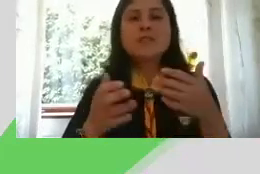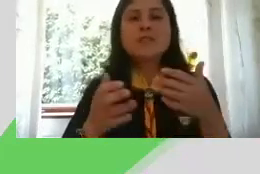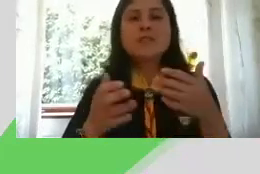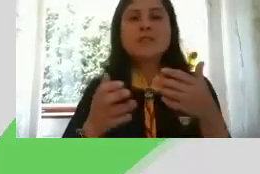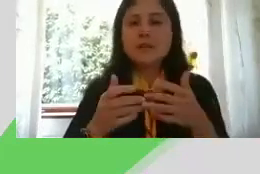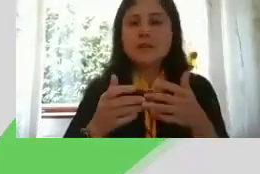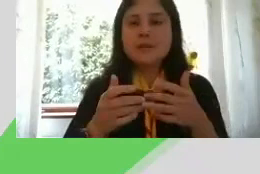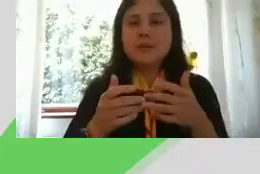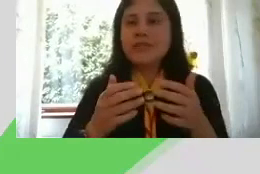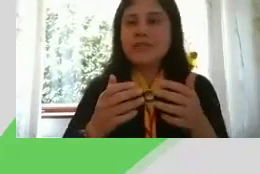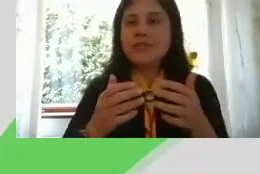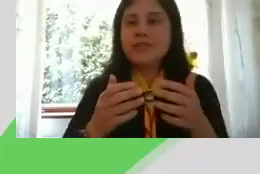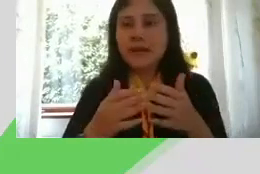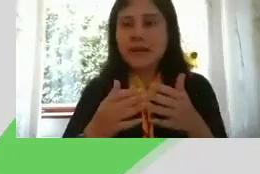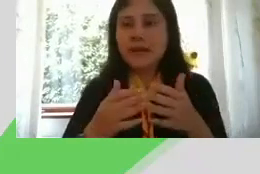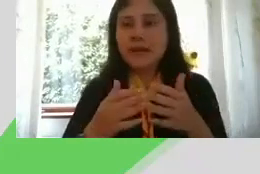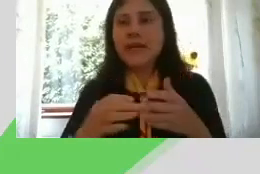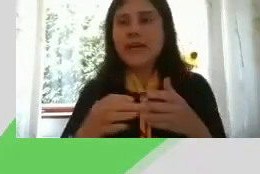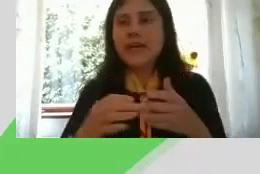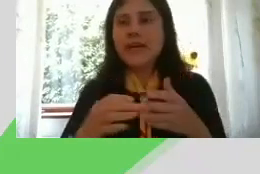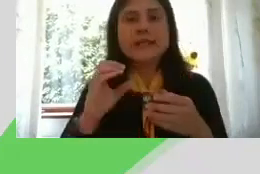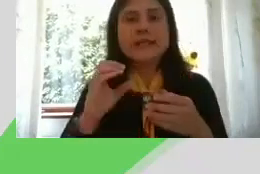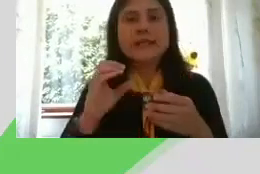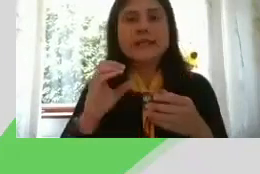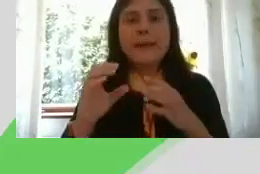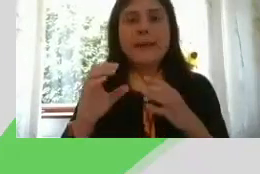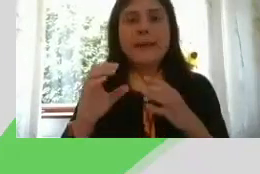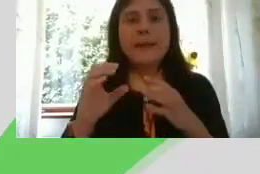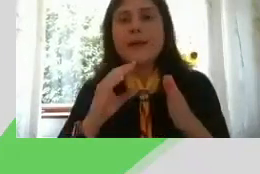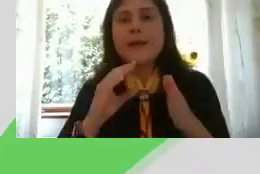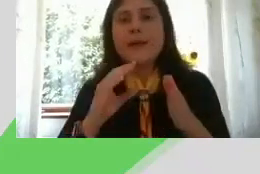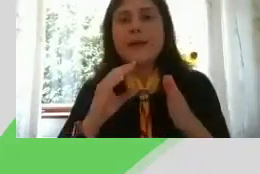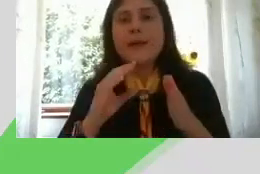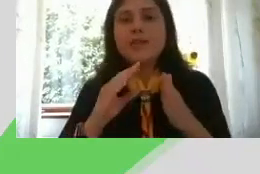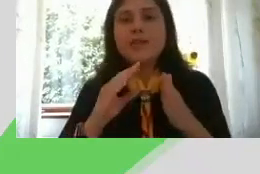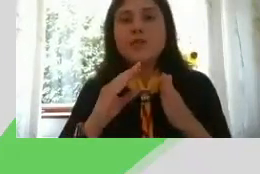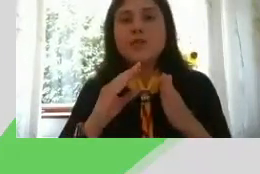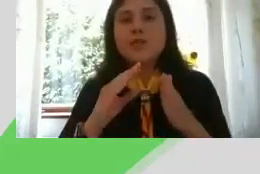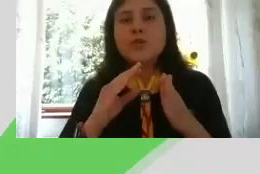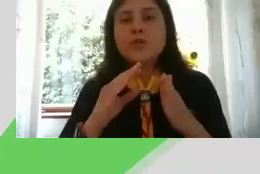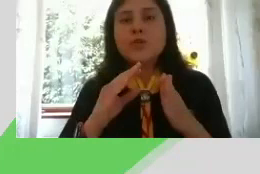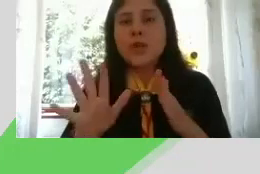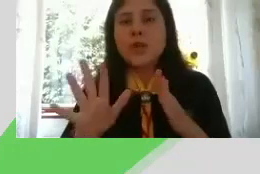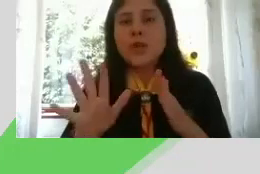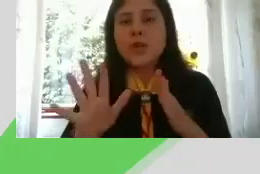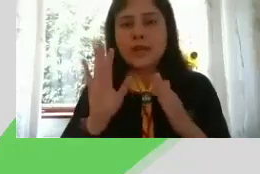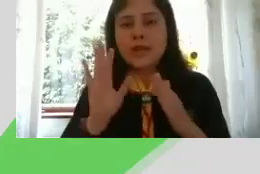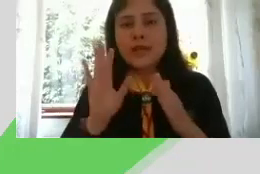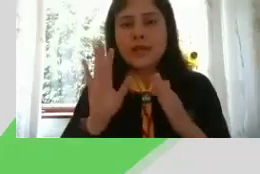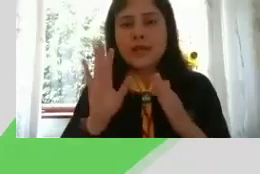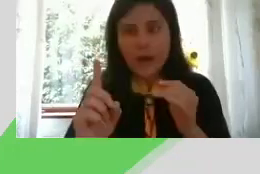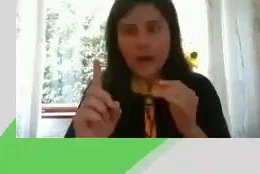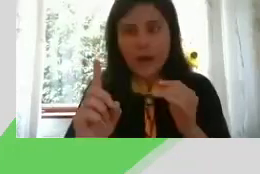to practice with your finger spellings. Yes, and you need to do 5 words